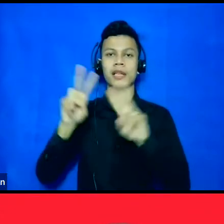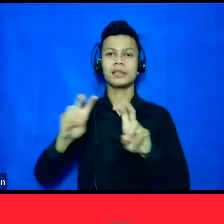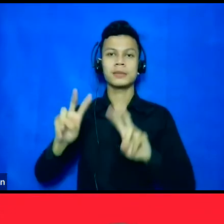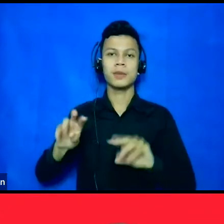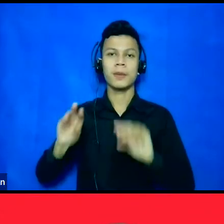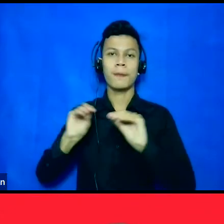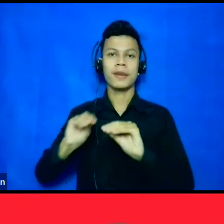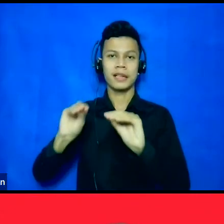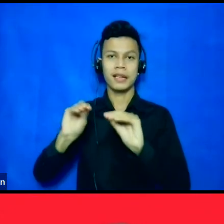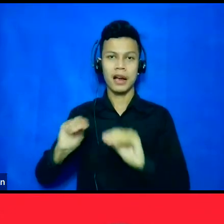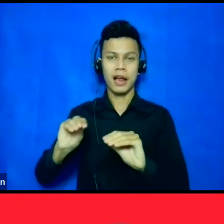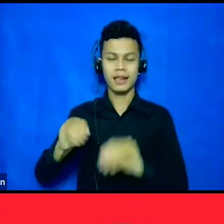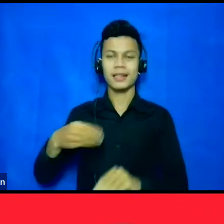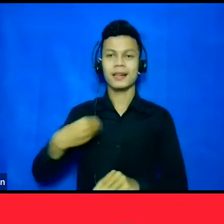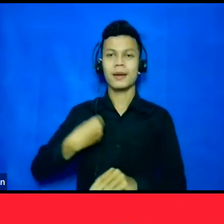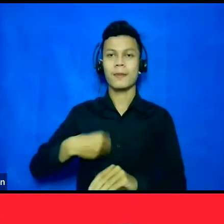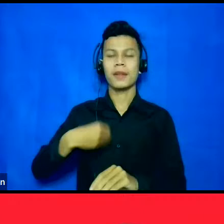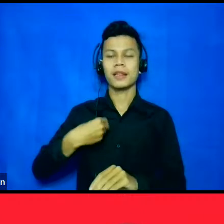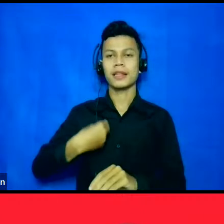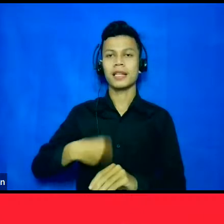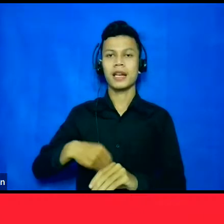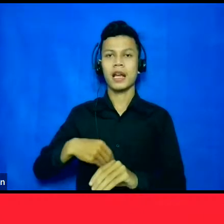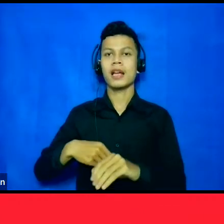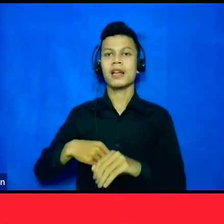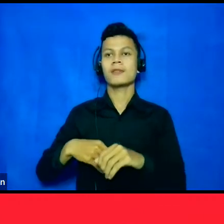and Technology. Halo, Bapak.